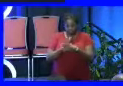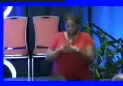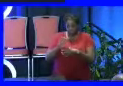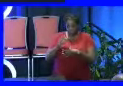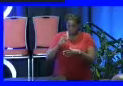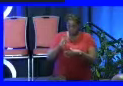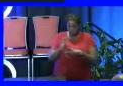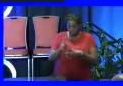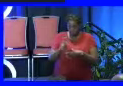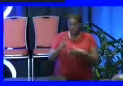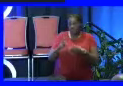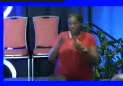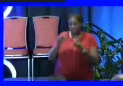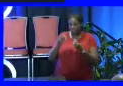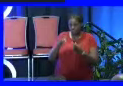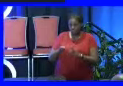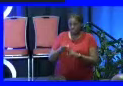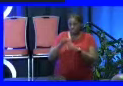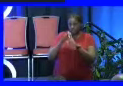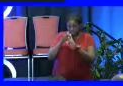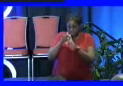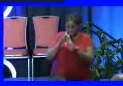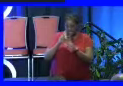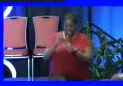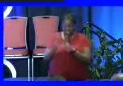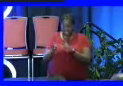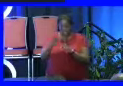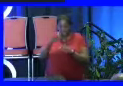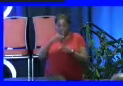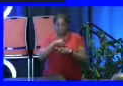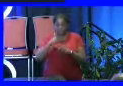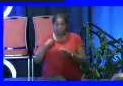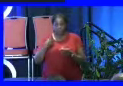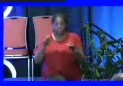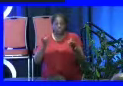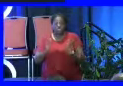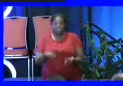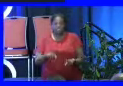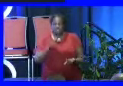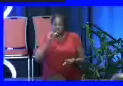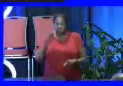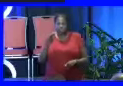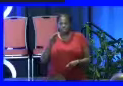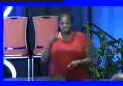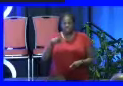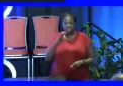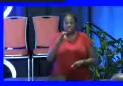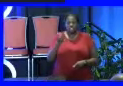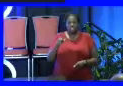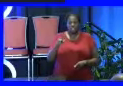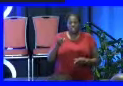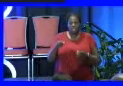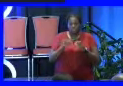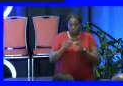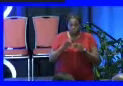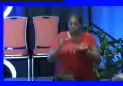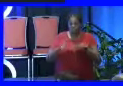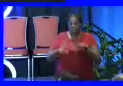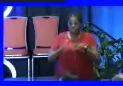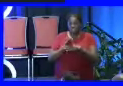health diagnosis, because the member has consented to releasing it. So it no longer is PHI. We are not going to be able to share